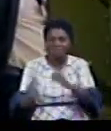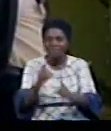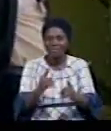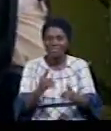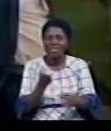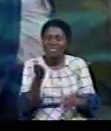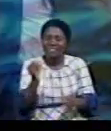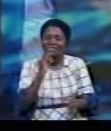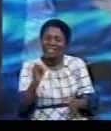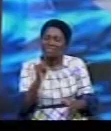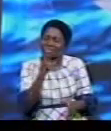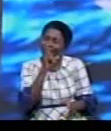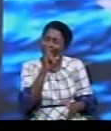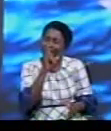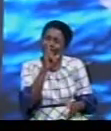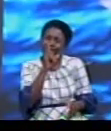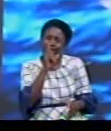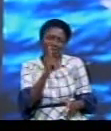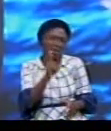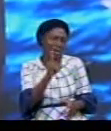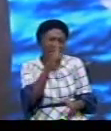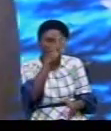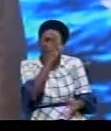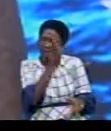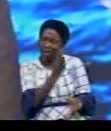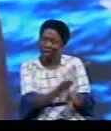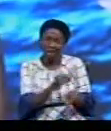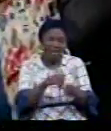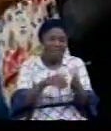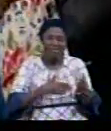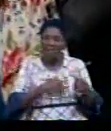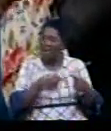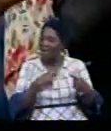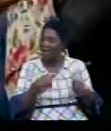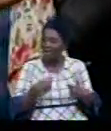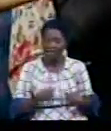There is assurance in my heart.